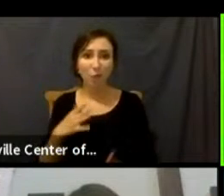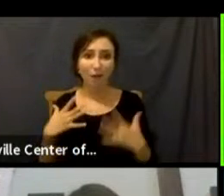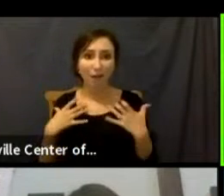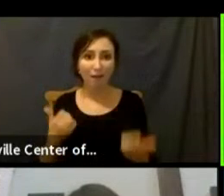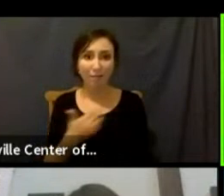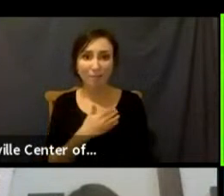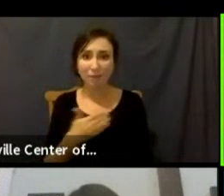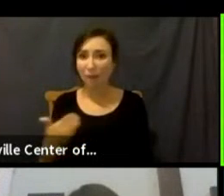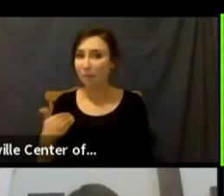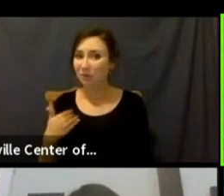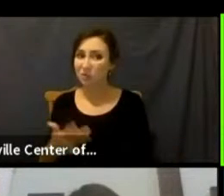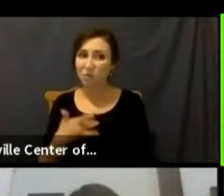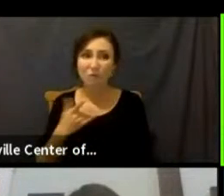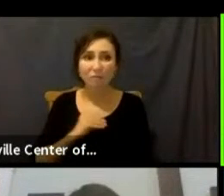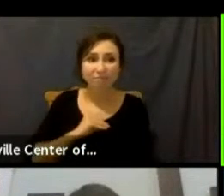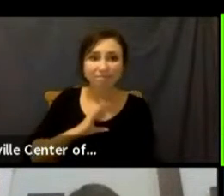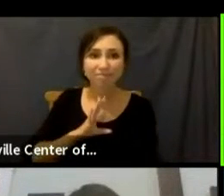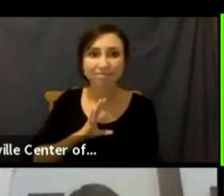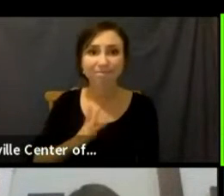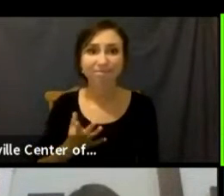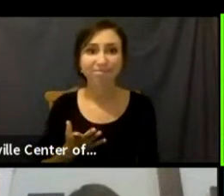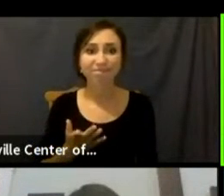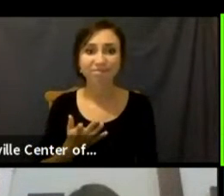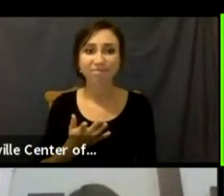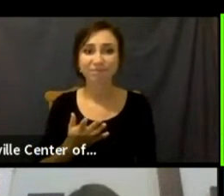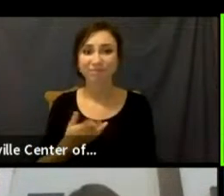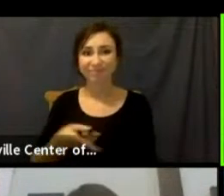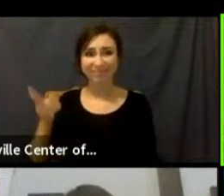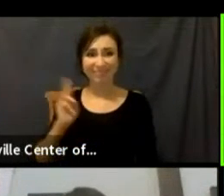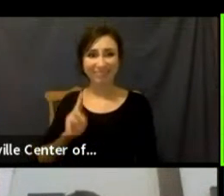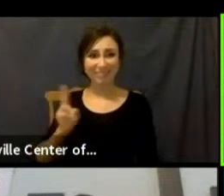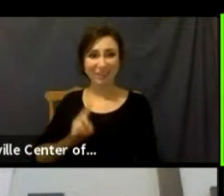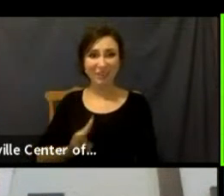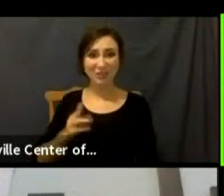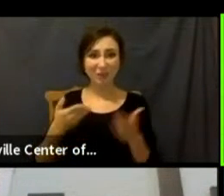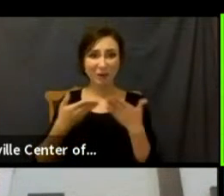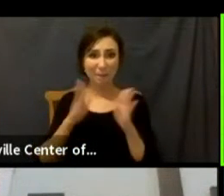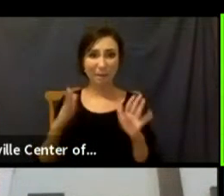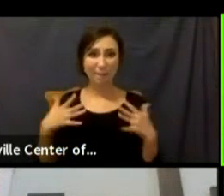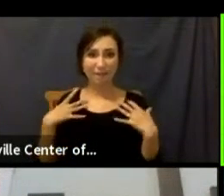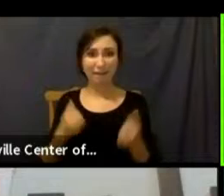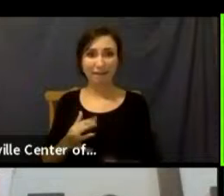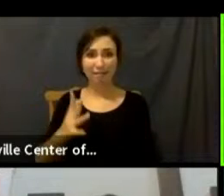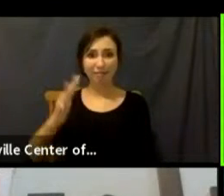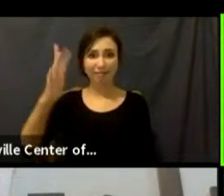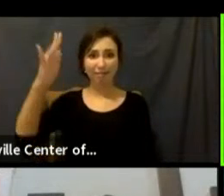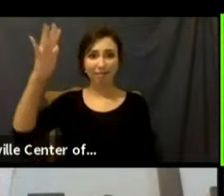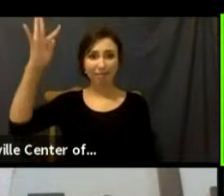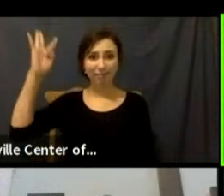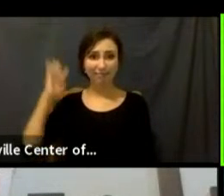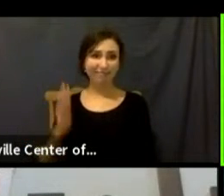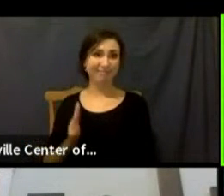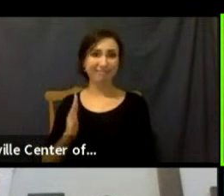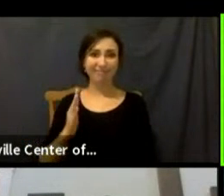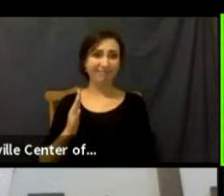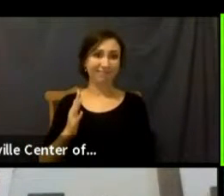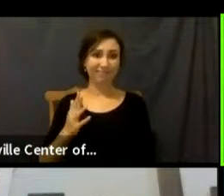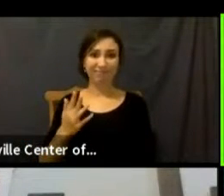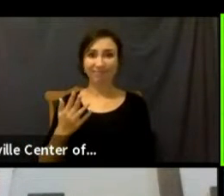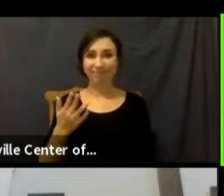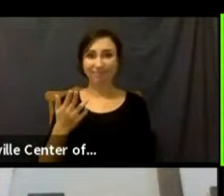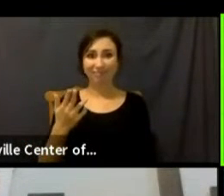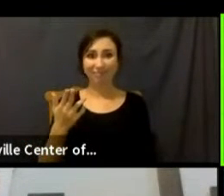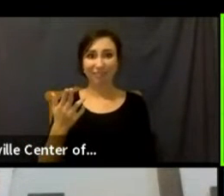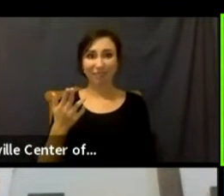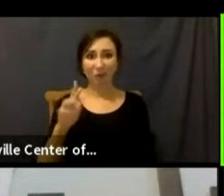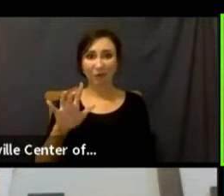heart. The history of public health goes back to the 1300s during the plague,